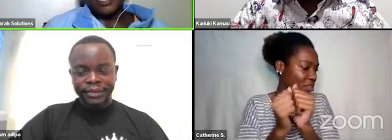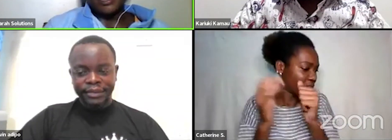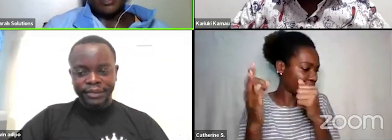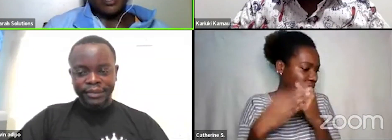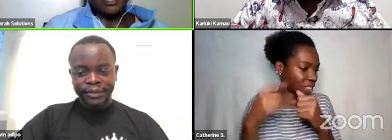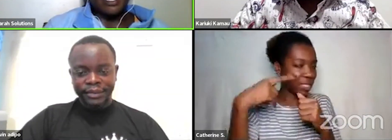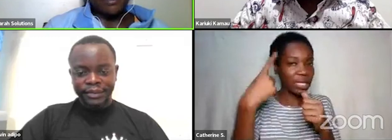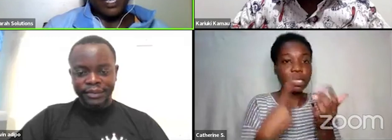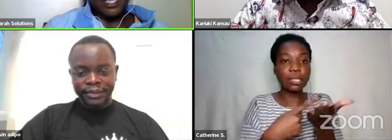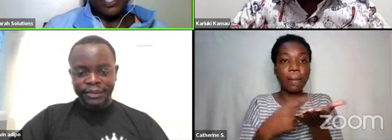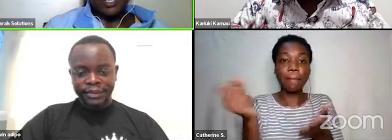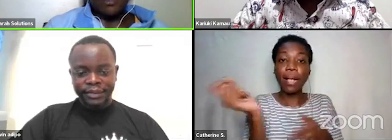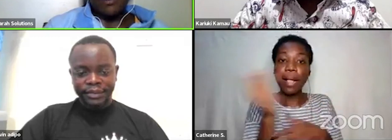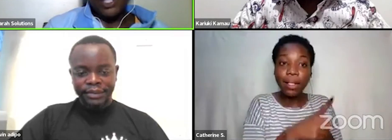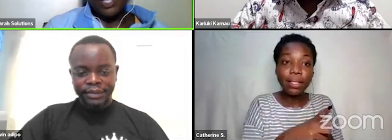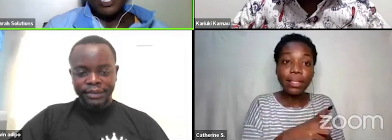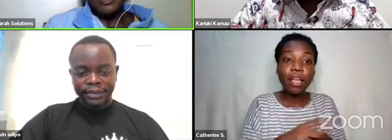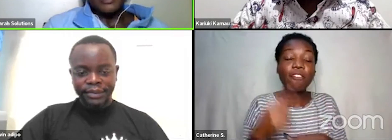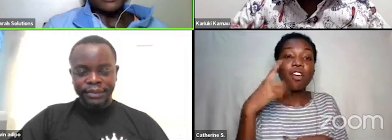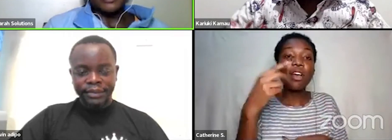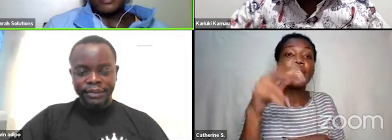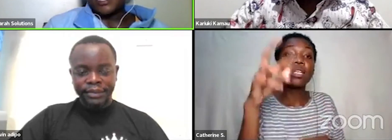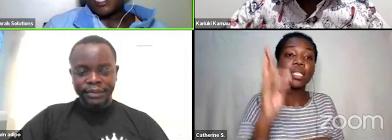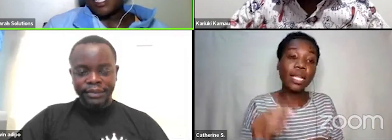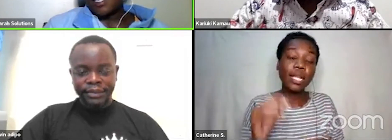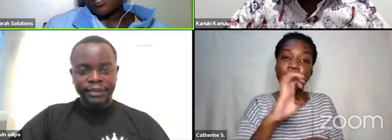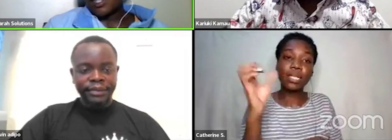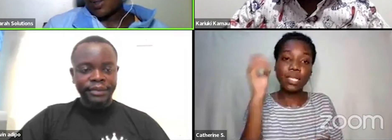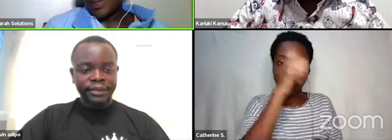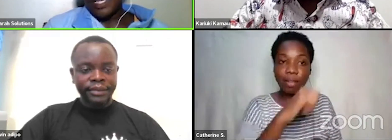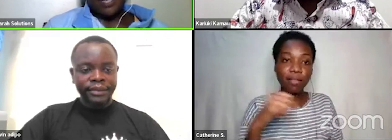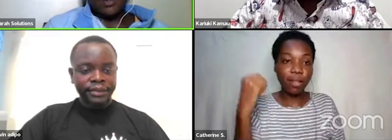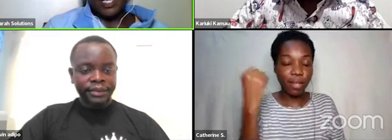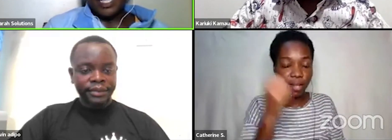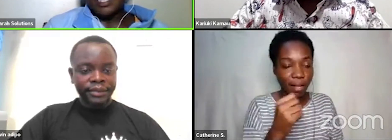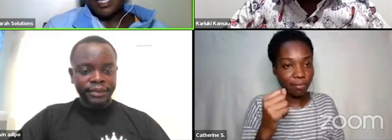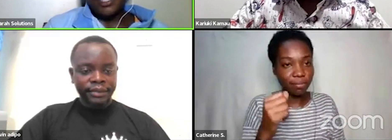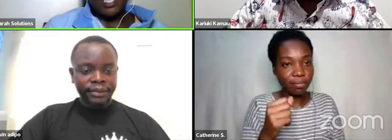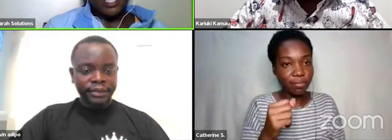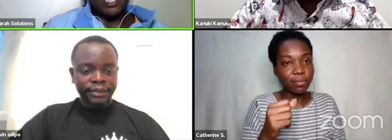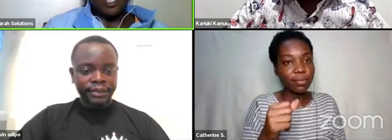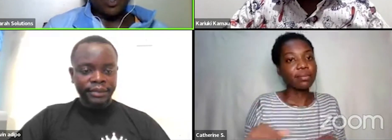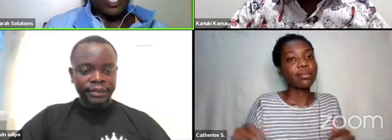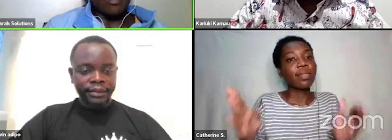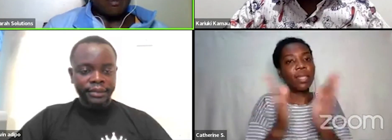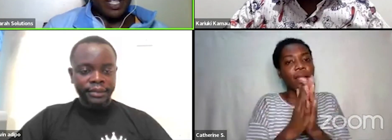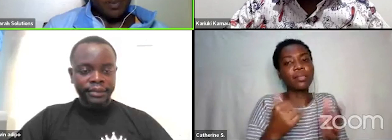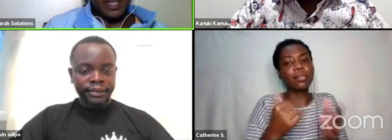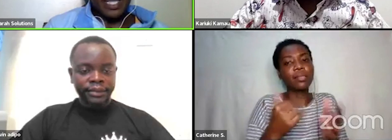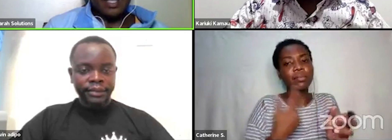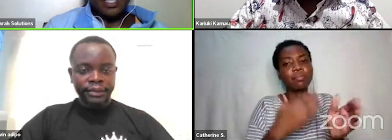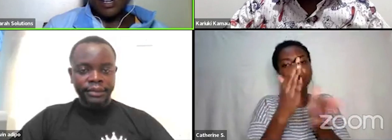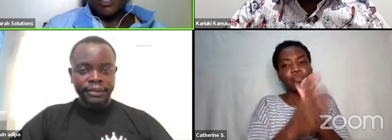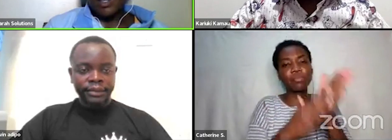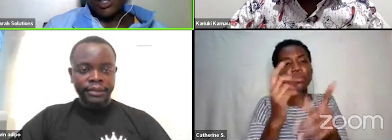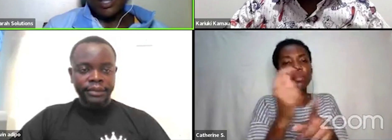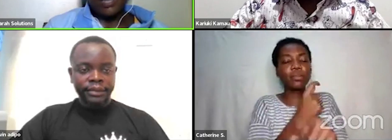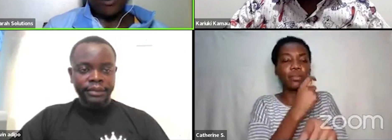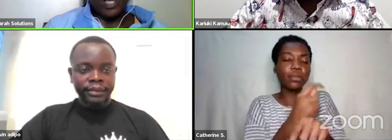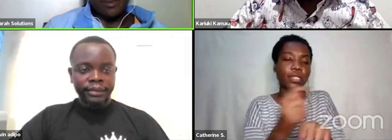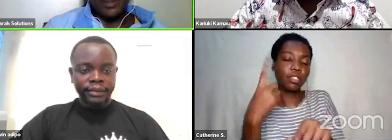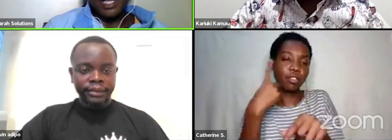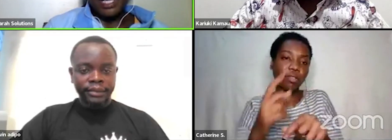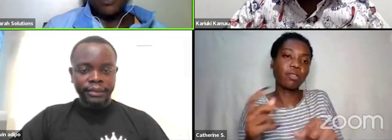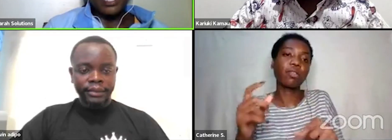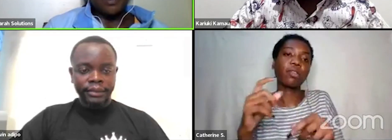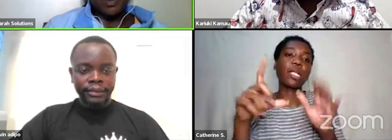the HR, East Africa HR Convention. And also we are organizing a training on leave management as Atara